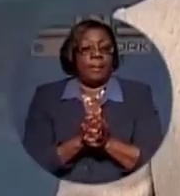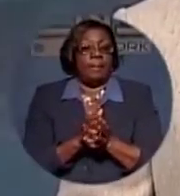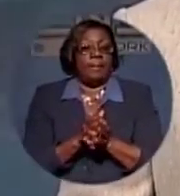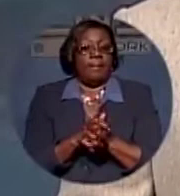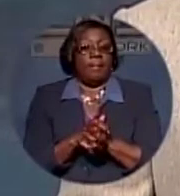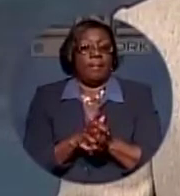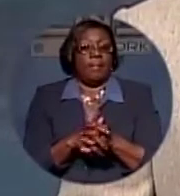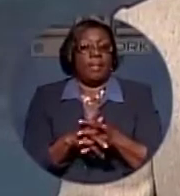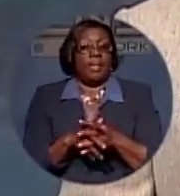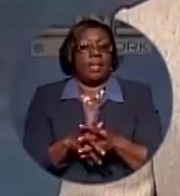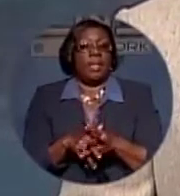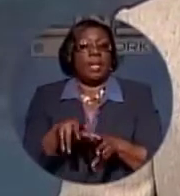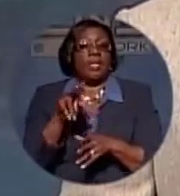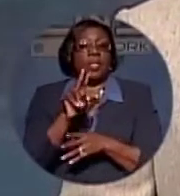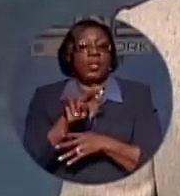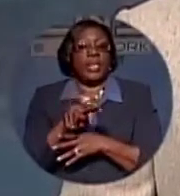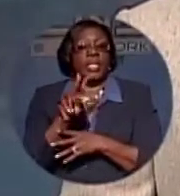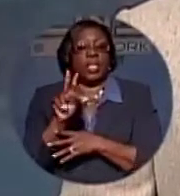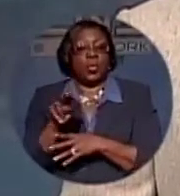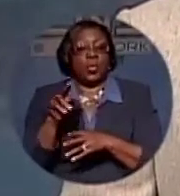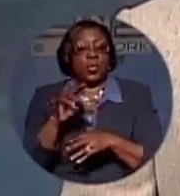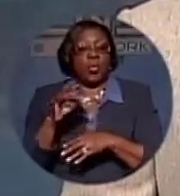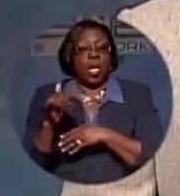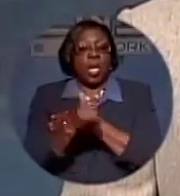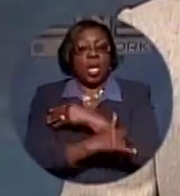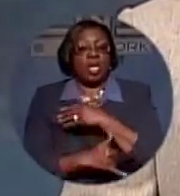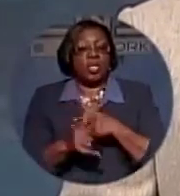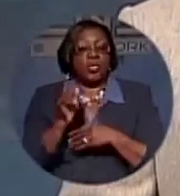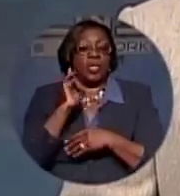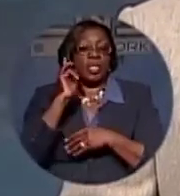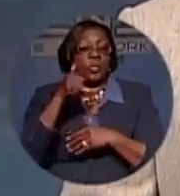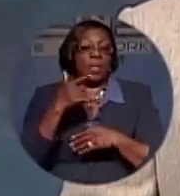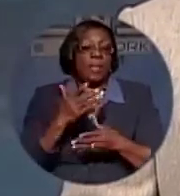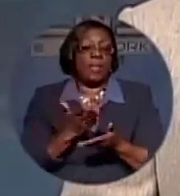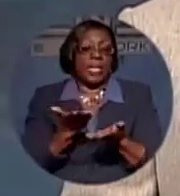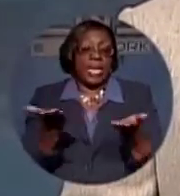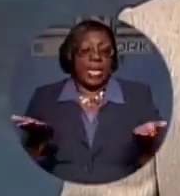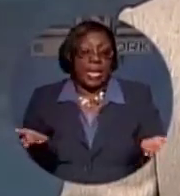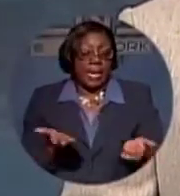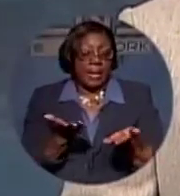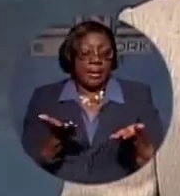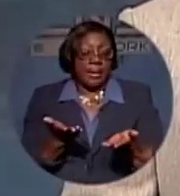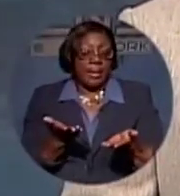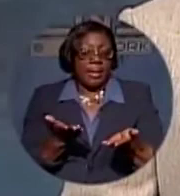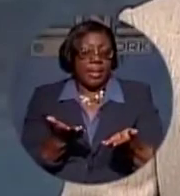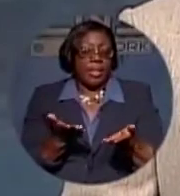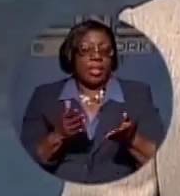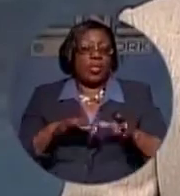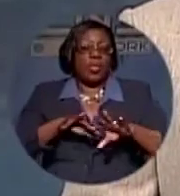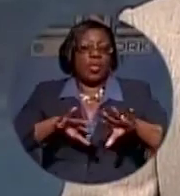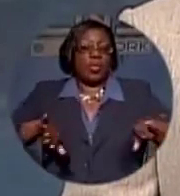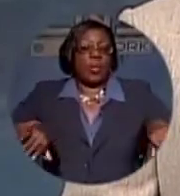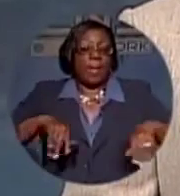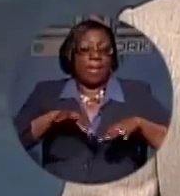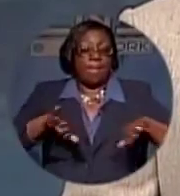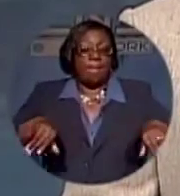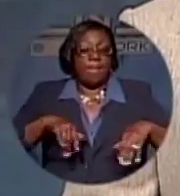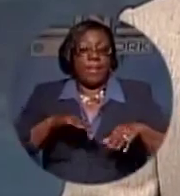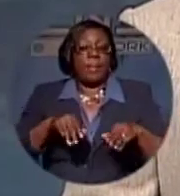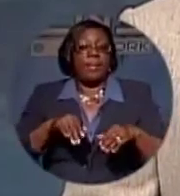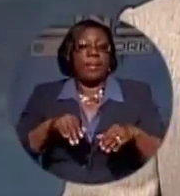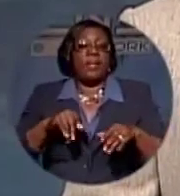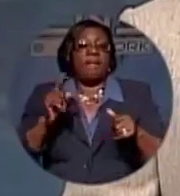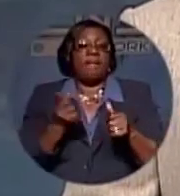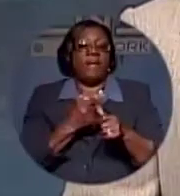lot, Charles. Now, 22 countries will take part in the 4-day meet. The first to get in was a 28-member contingent from Aruba. They